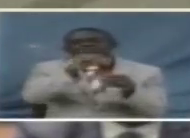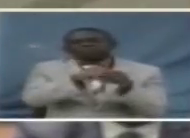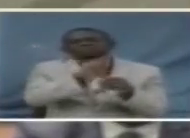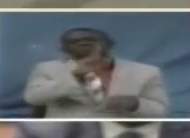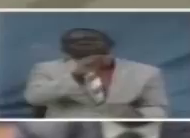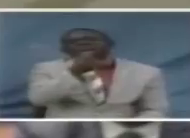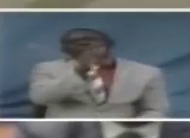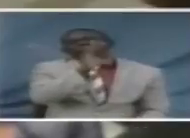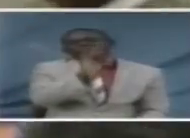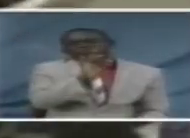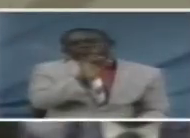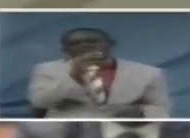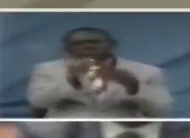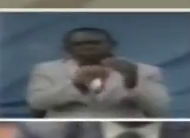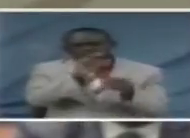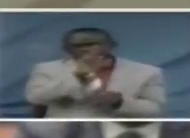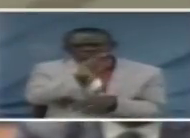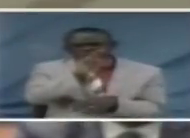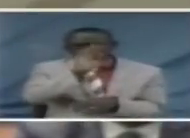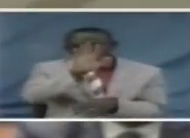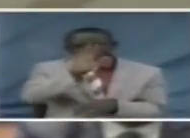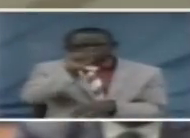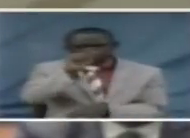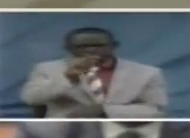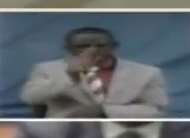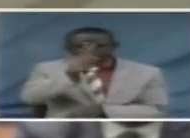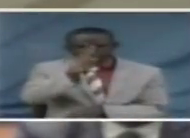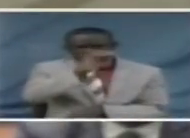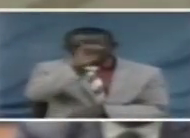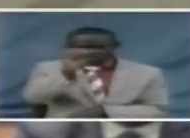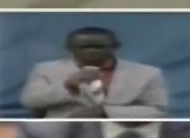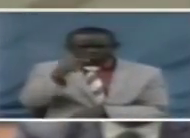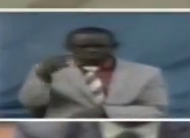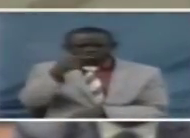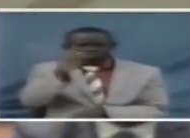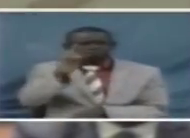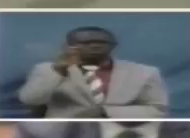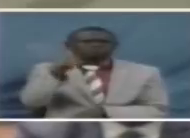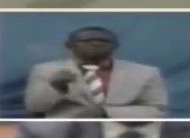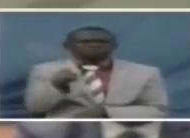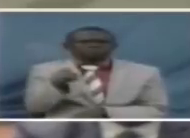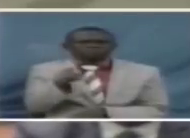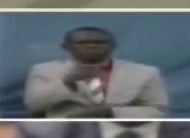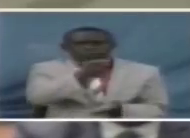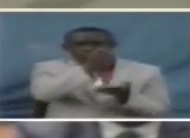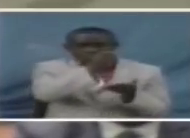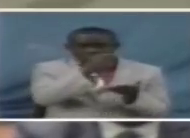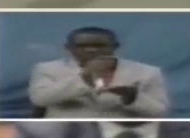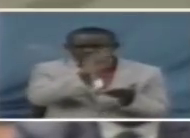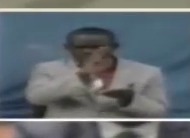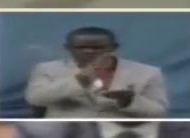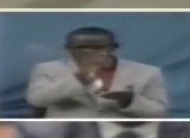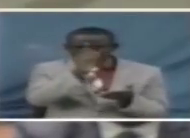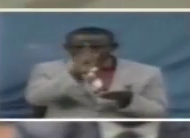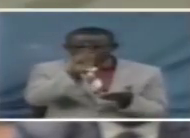71.6 billion in 2018, or 25.6% of GDP.